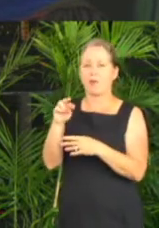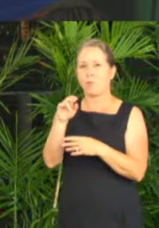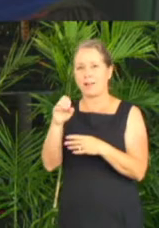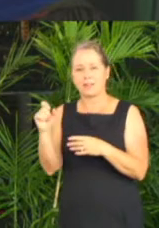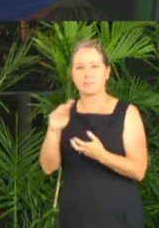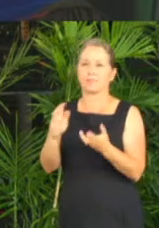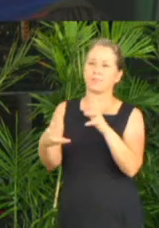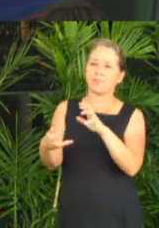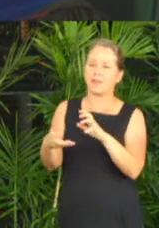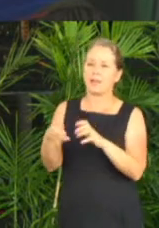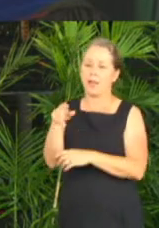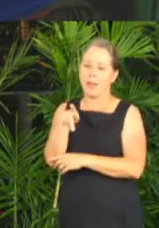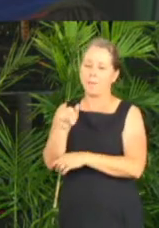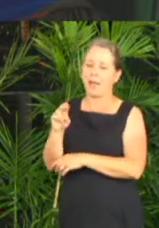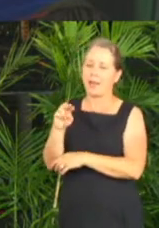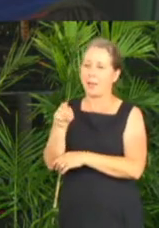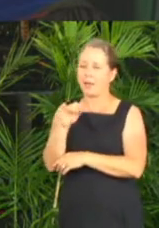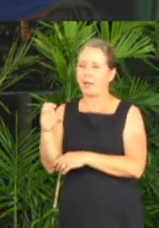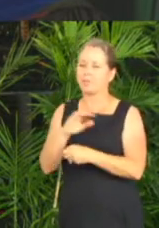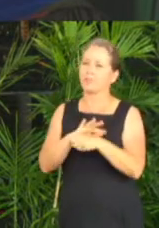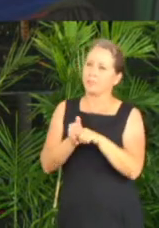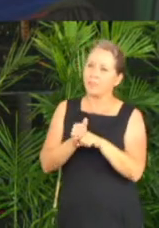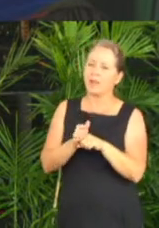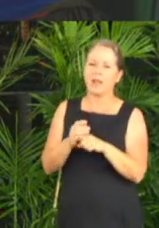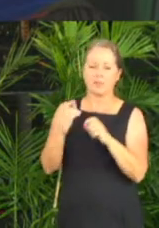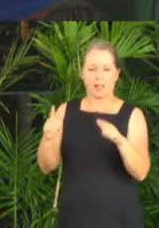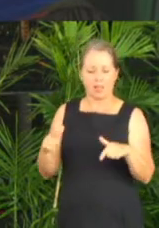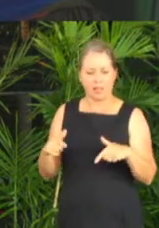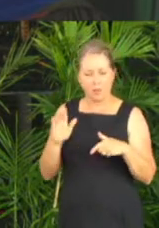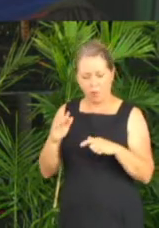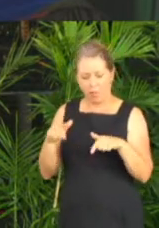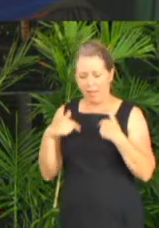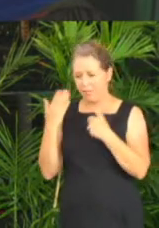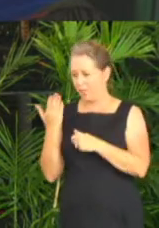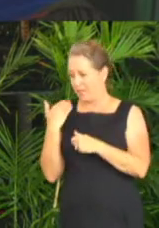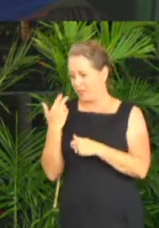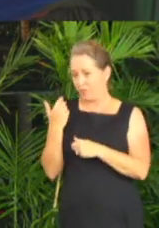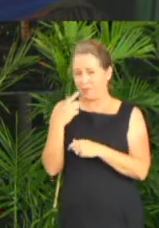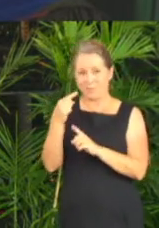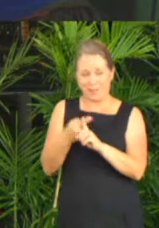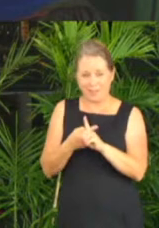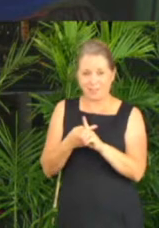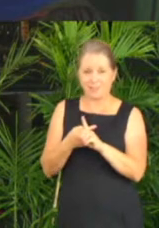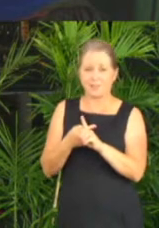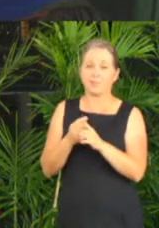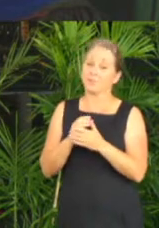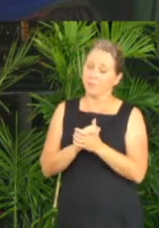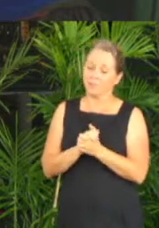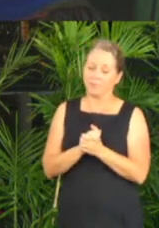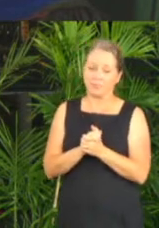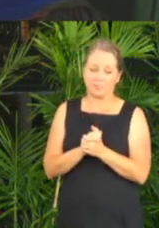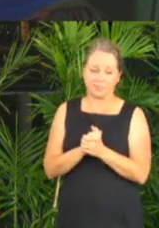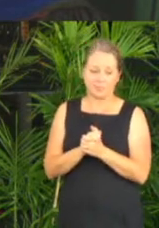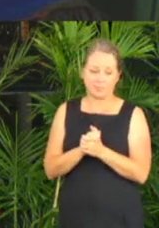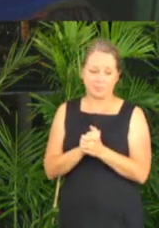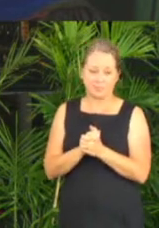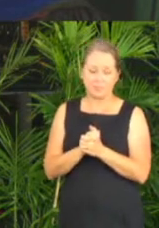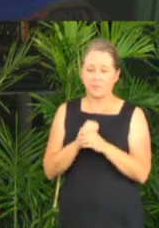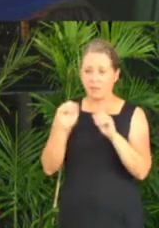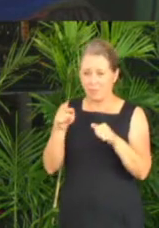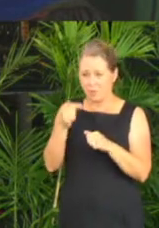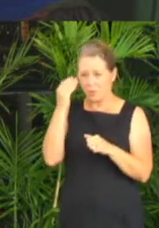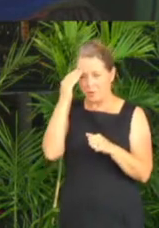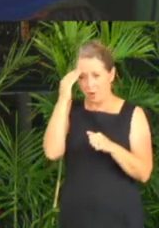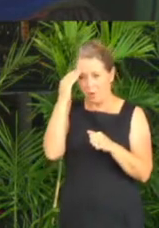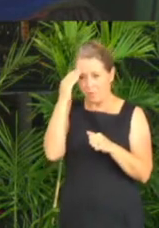pandemic. Think about the life you've lived over the past 13 months and listen carefully to this. May you